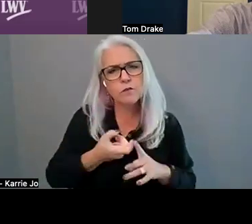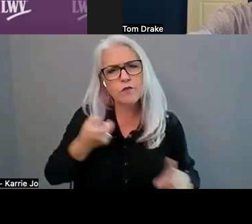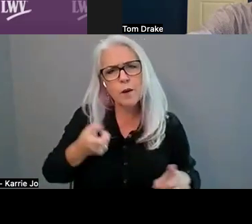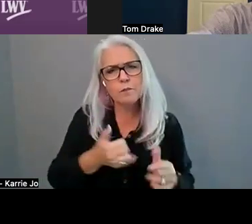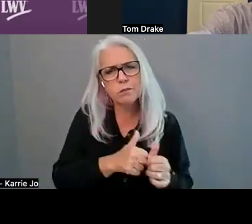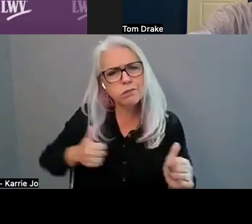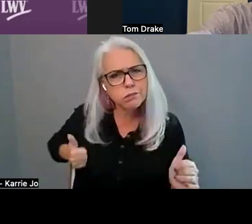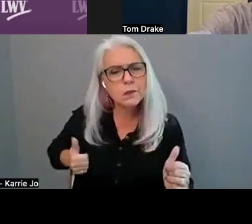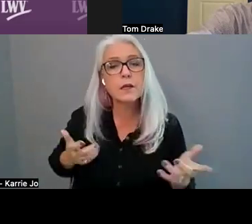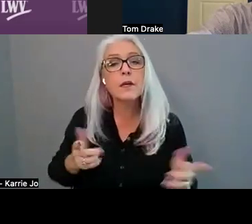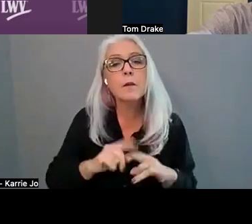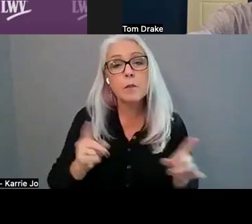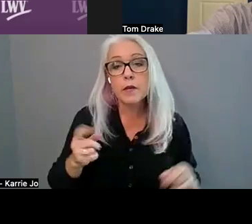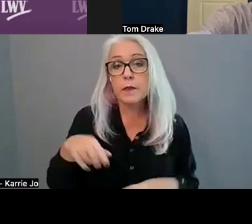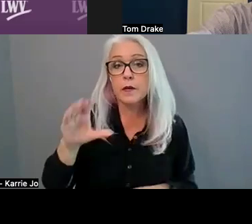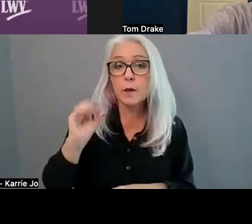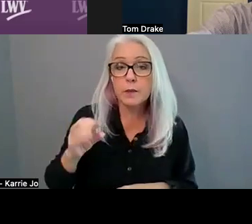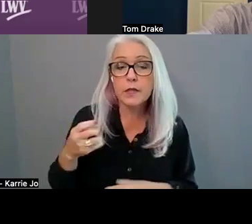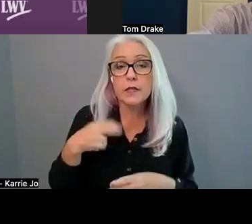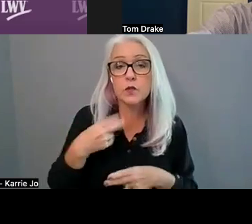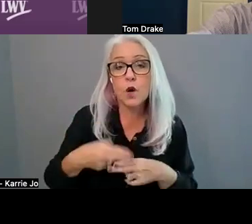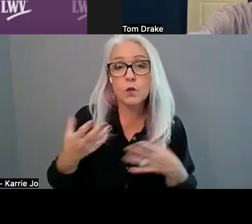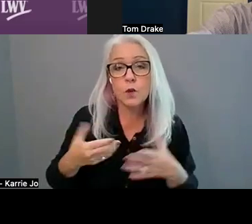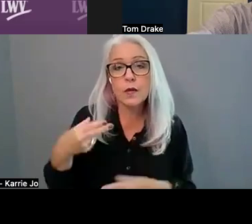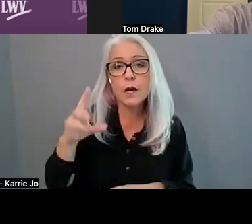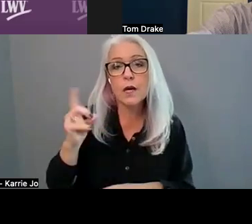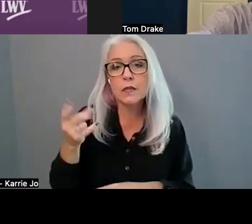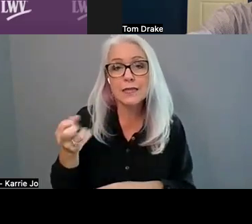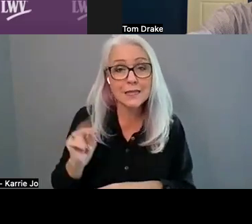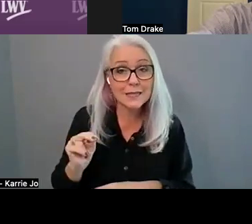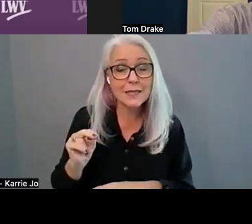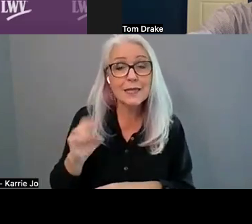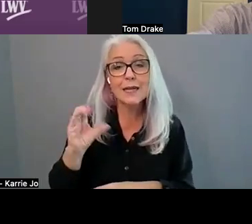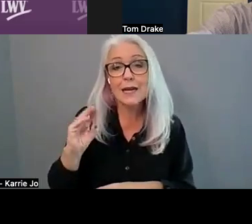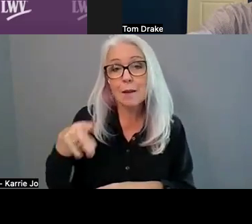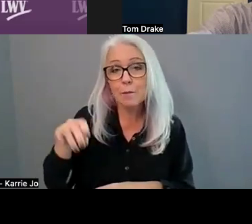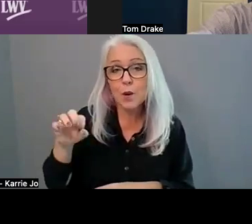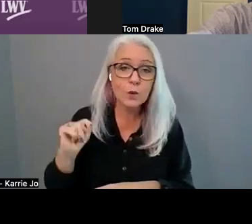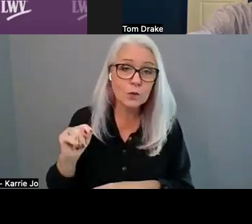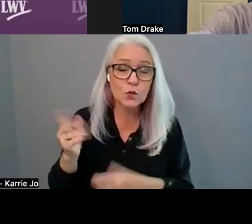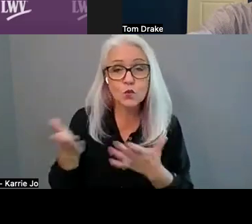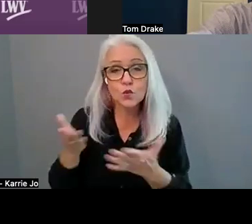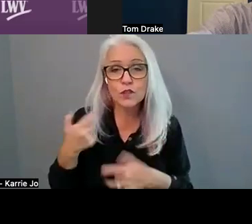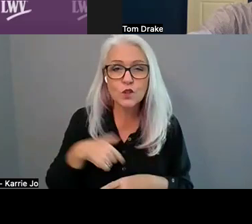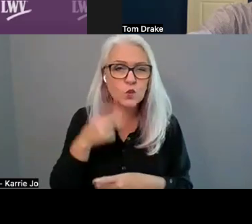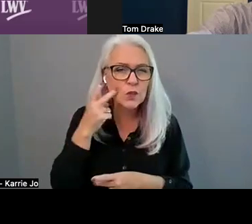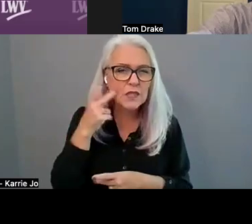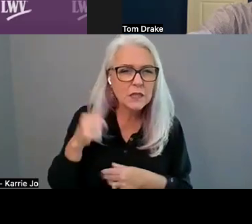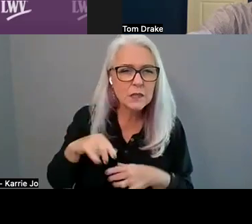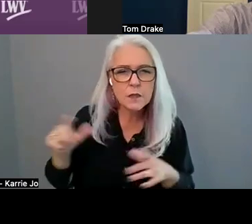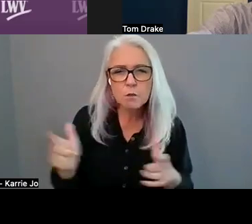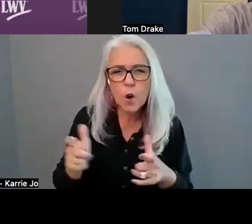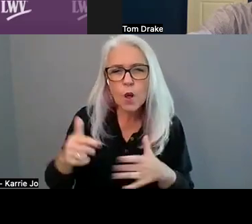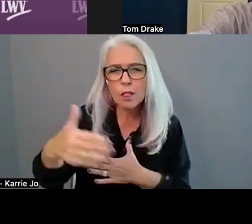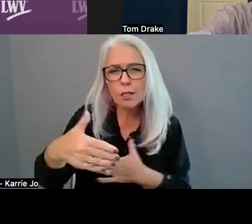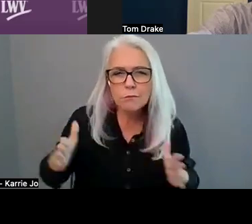company is called the Hudson Compost Service, and it's wonderful. You see these little bins that go outside